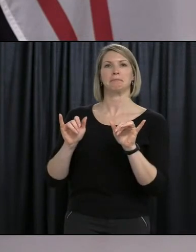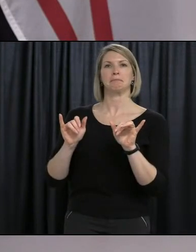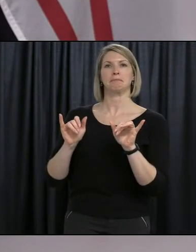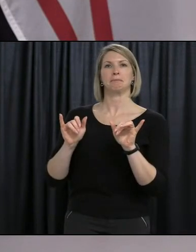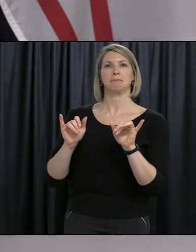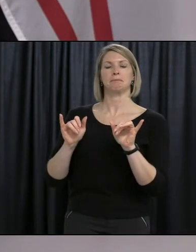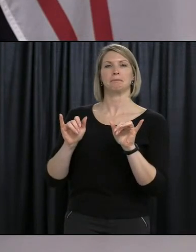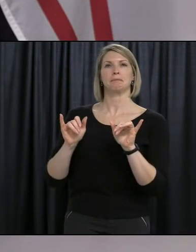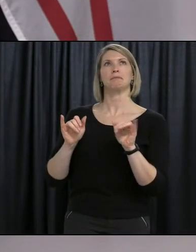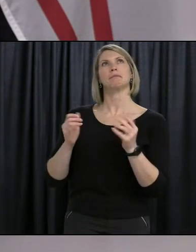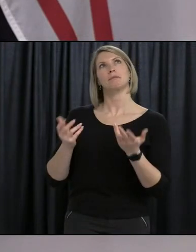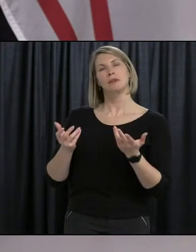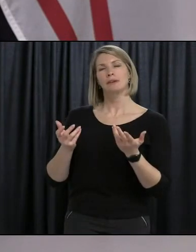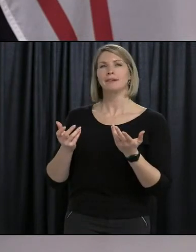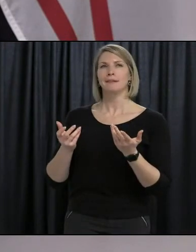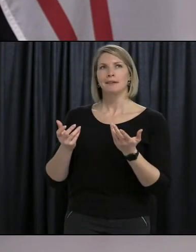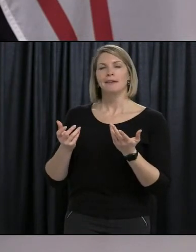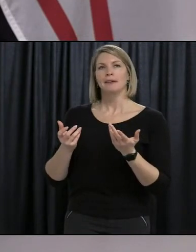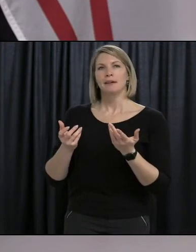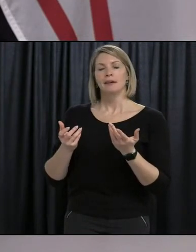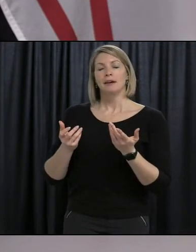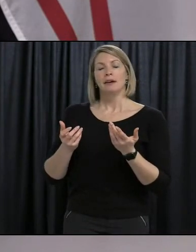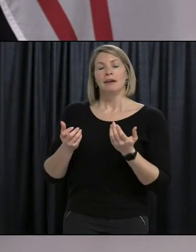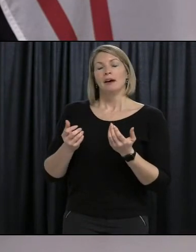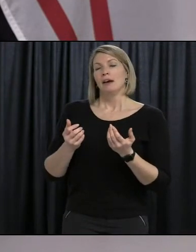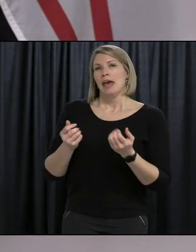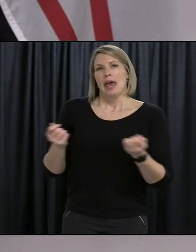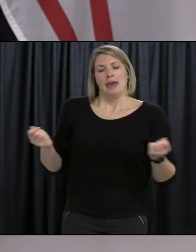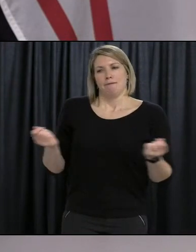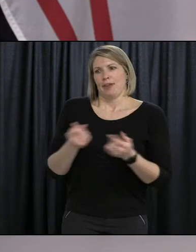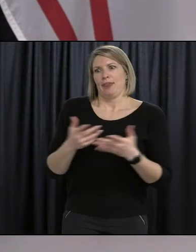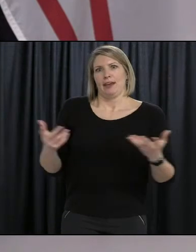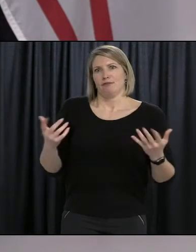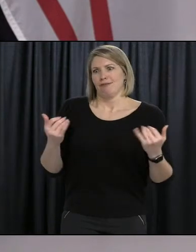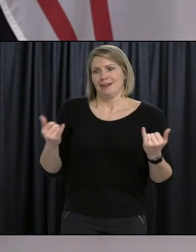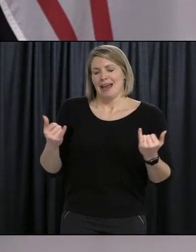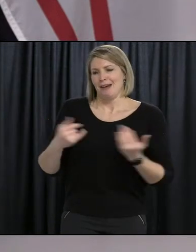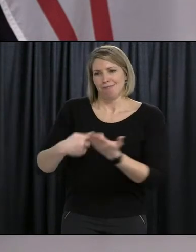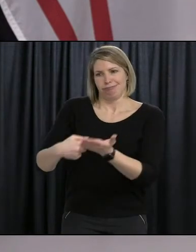obviously, you know, we're considering all kinds of